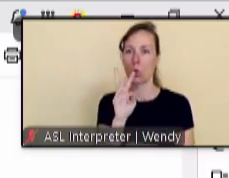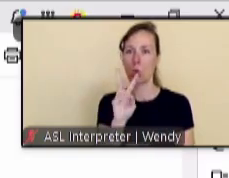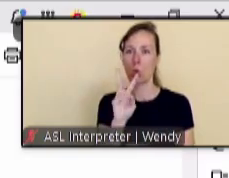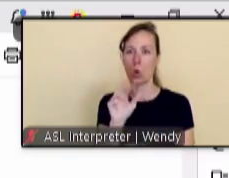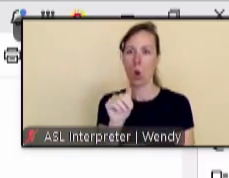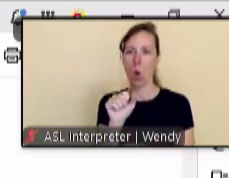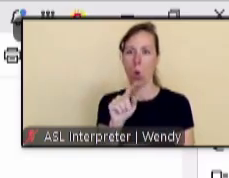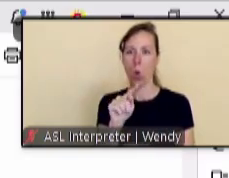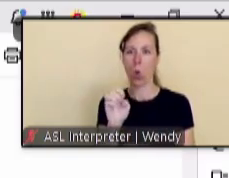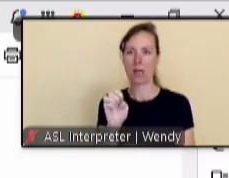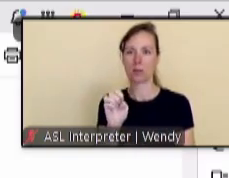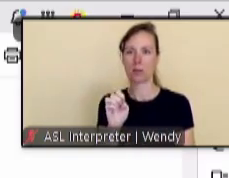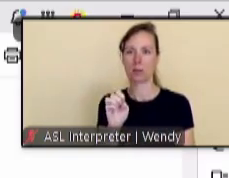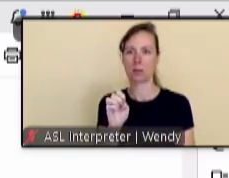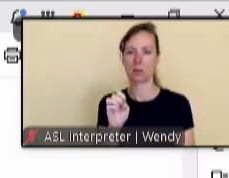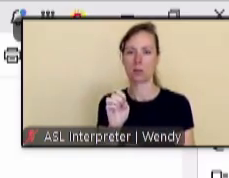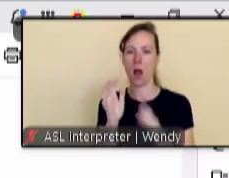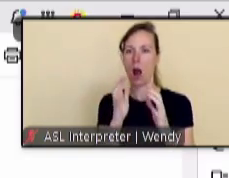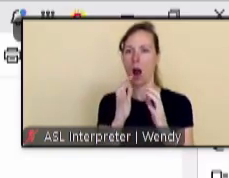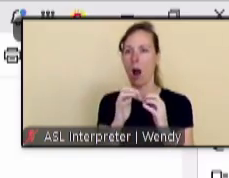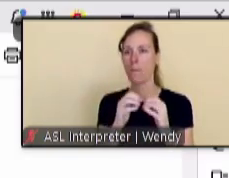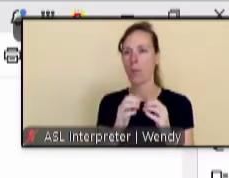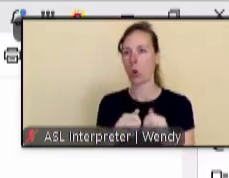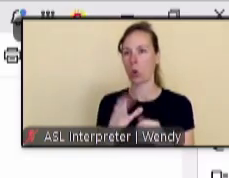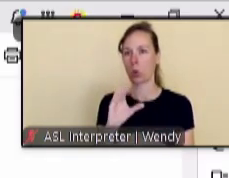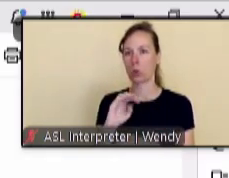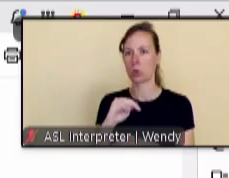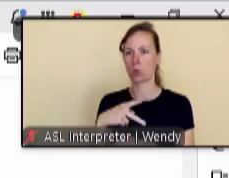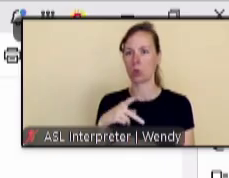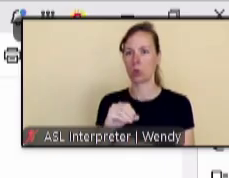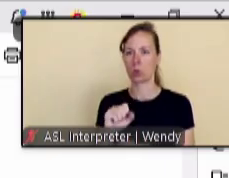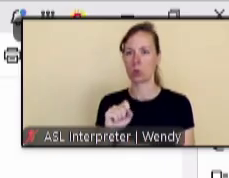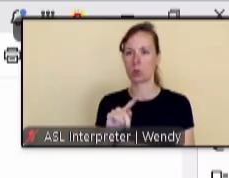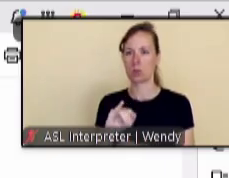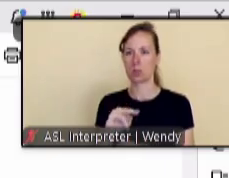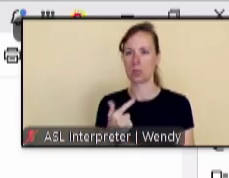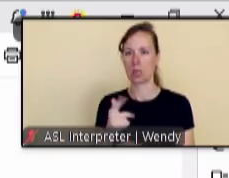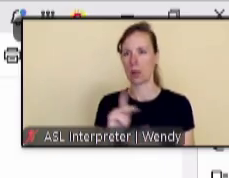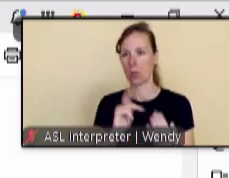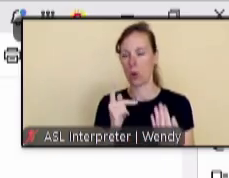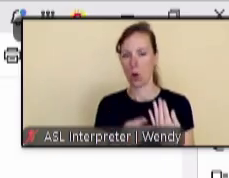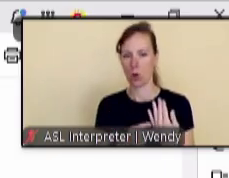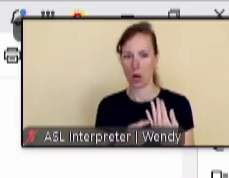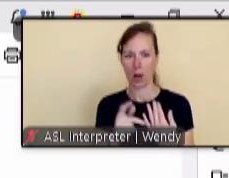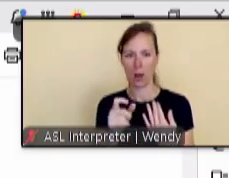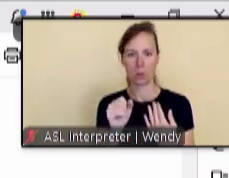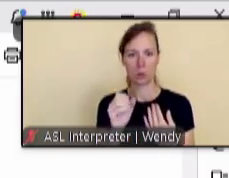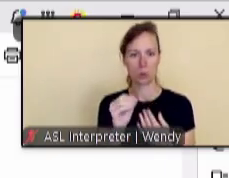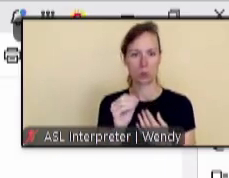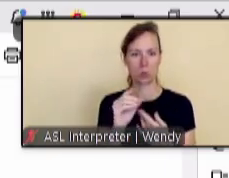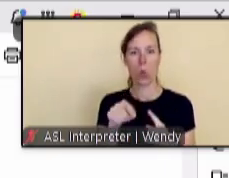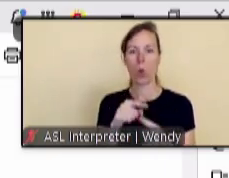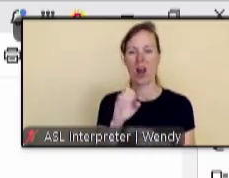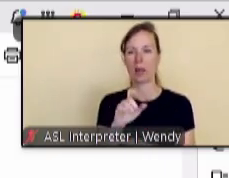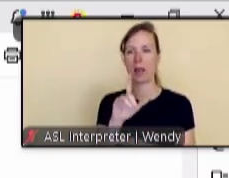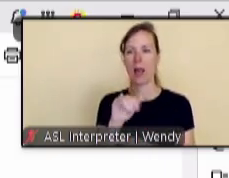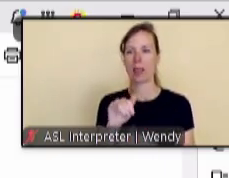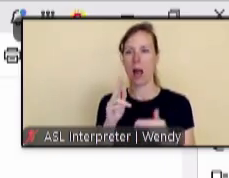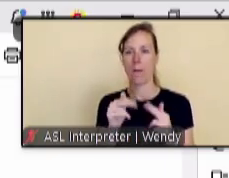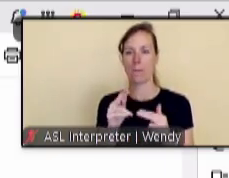program. When the Ely building opens up, we may be rolling that out a little bit sooner, and that the town of